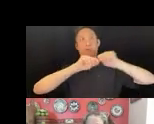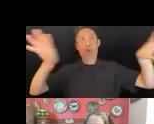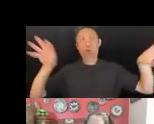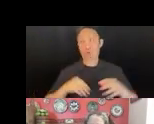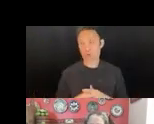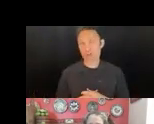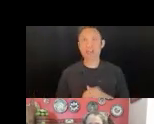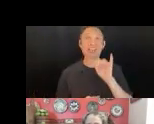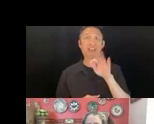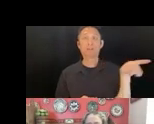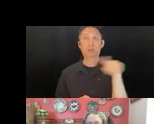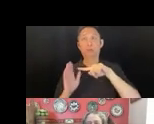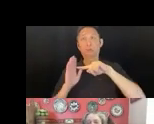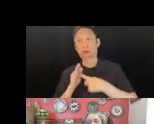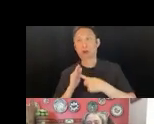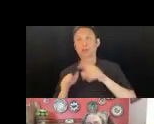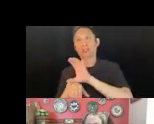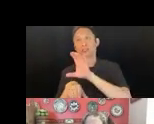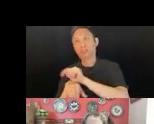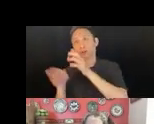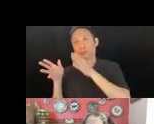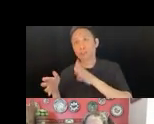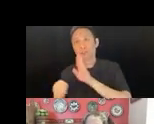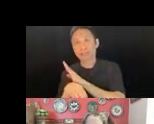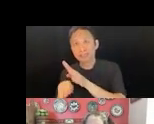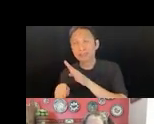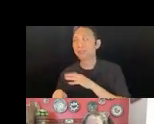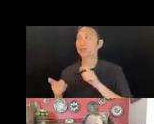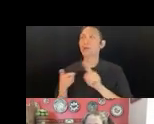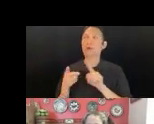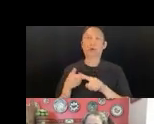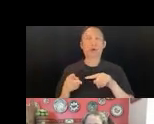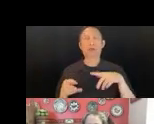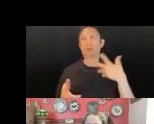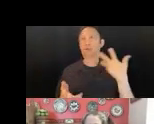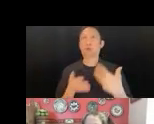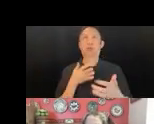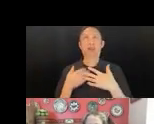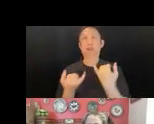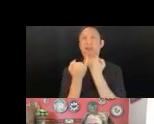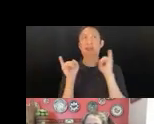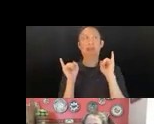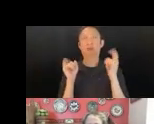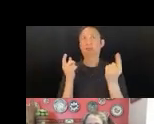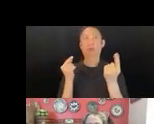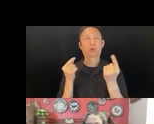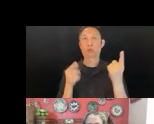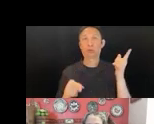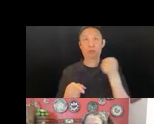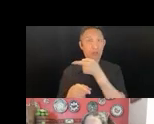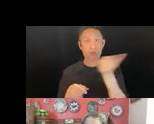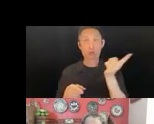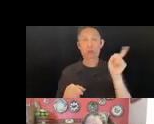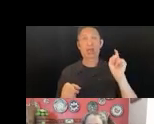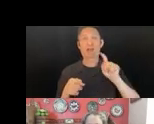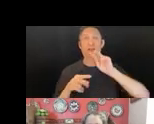or, came from a supposed power job and started a consulting business knows there's a flip that happens where now